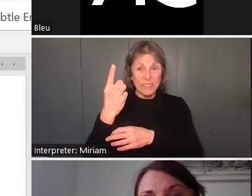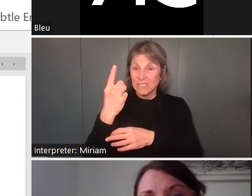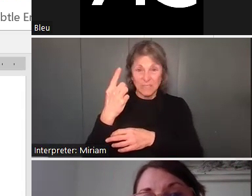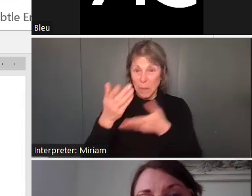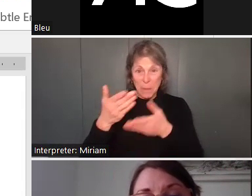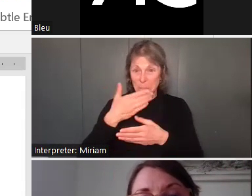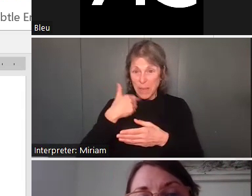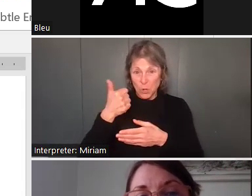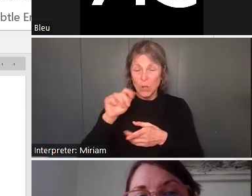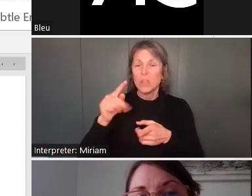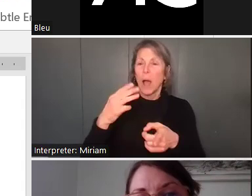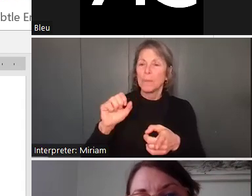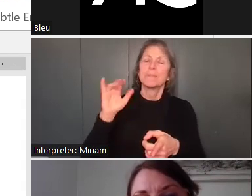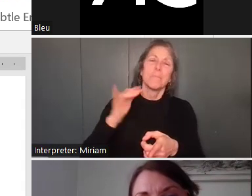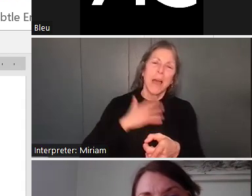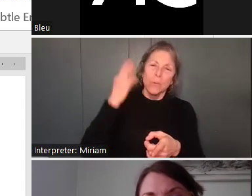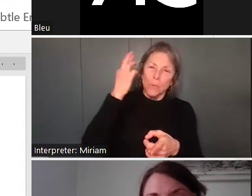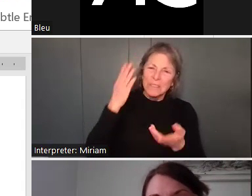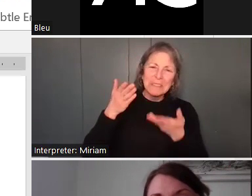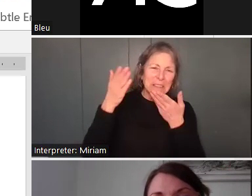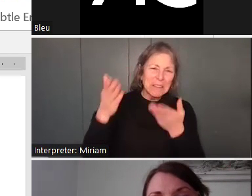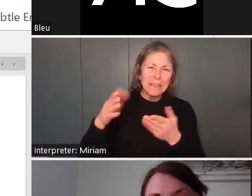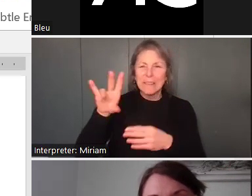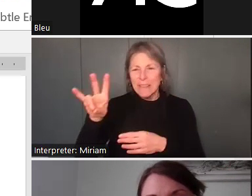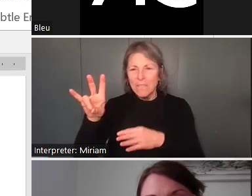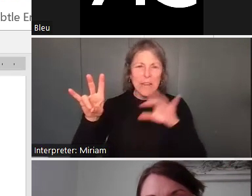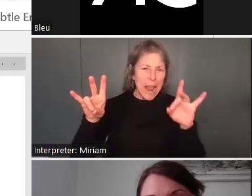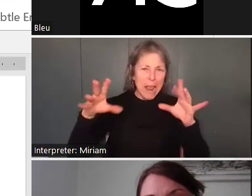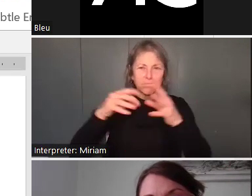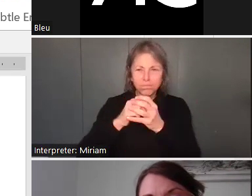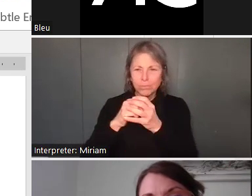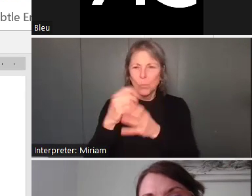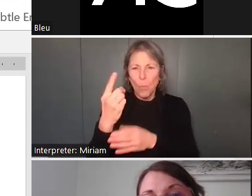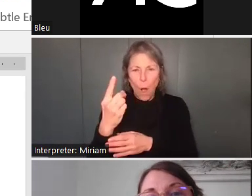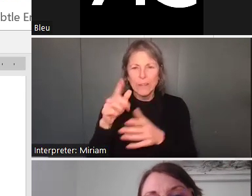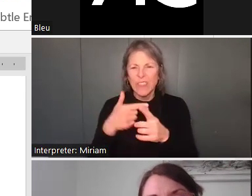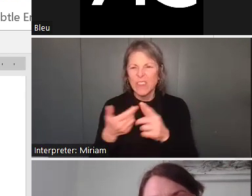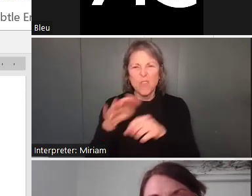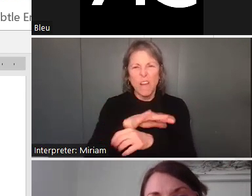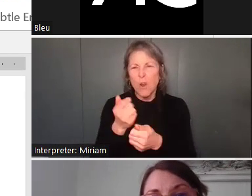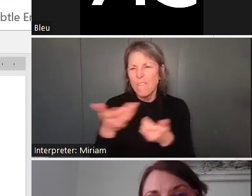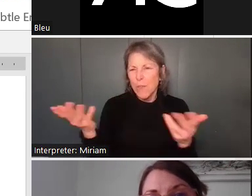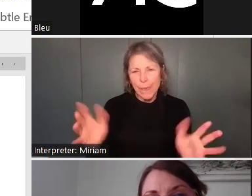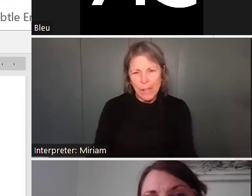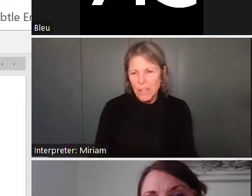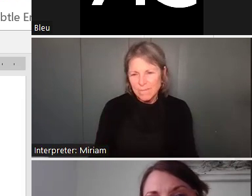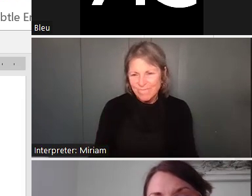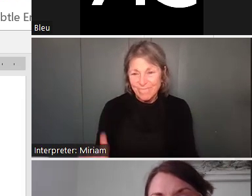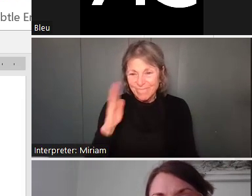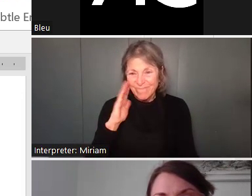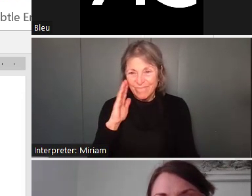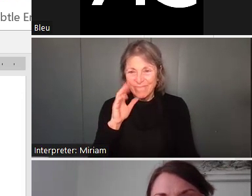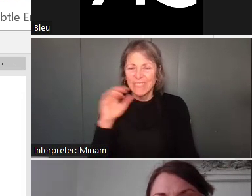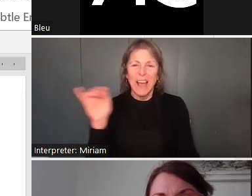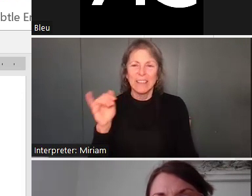one? that's why I'm suggesting that 7 and 8 become one, because then you're kind of covered it. And it's not like